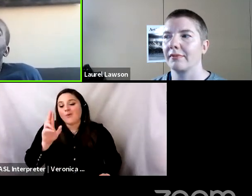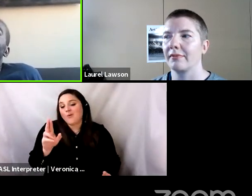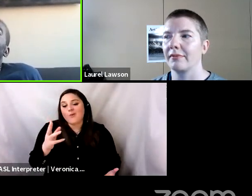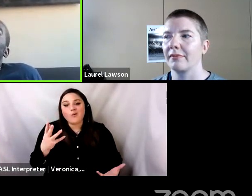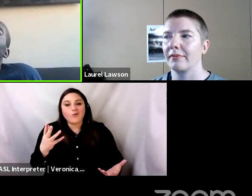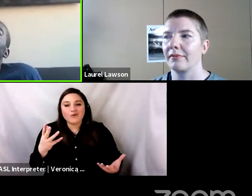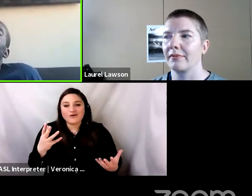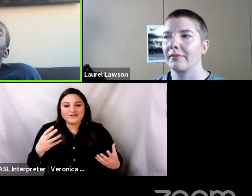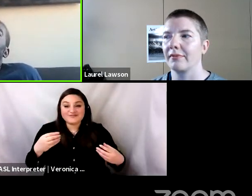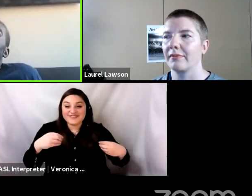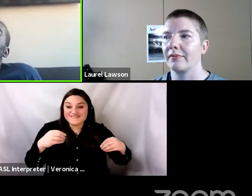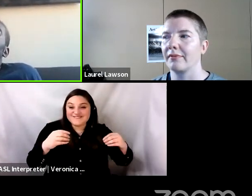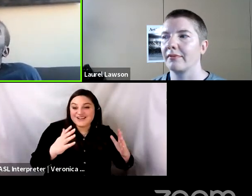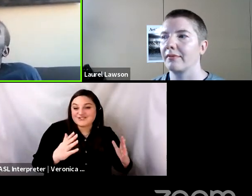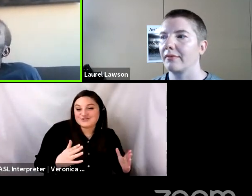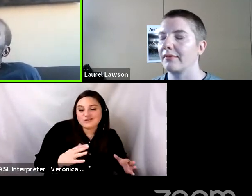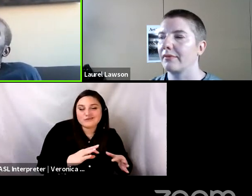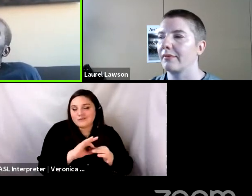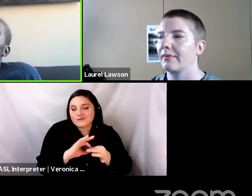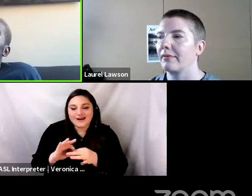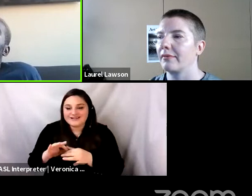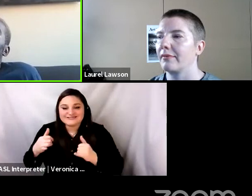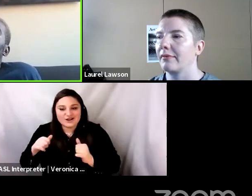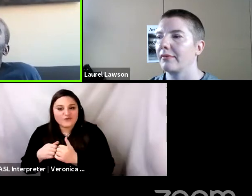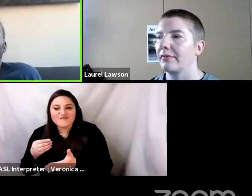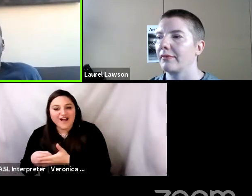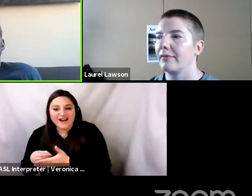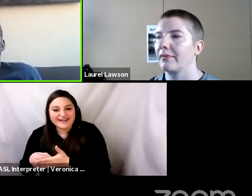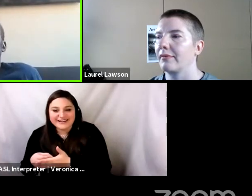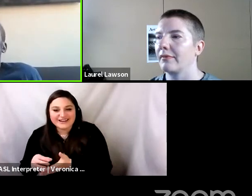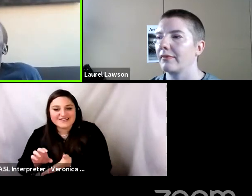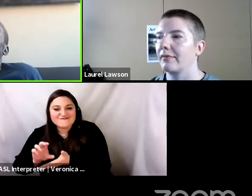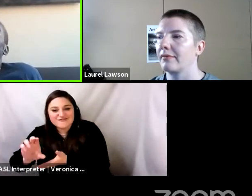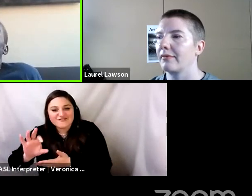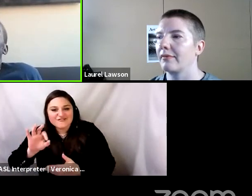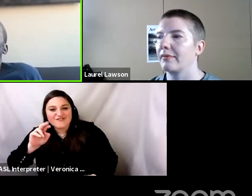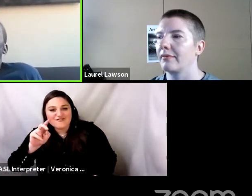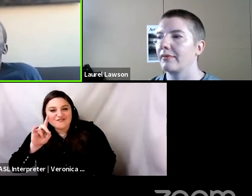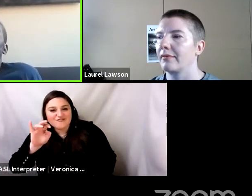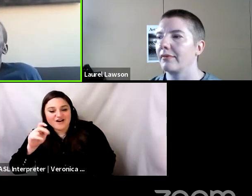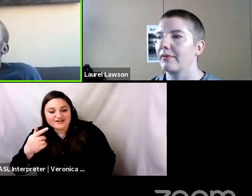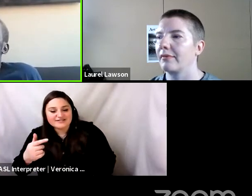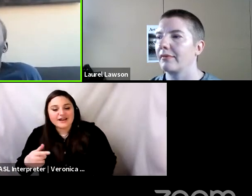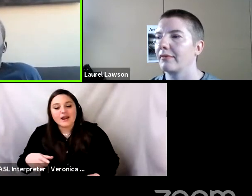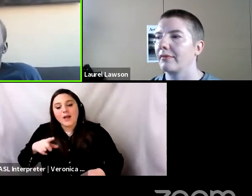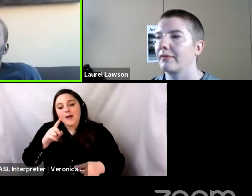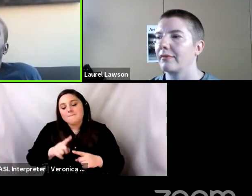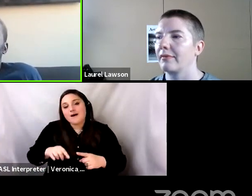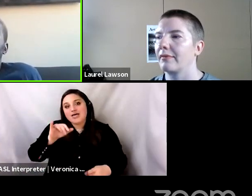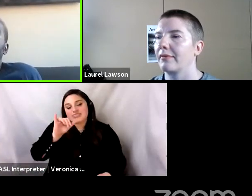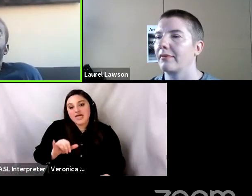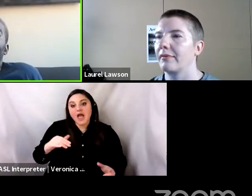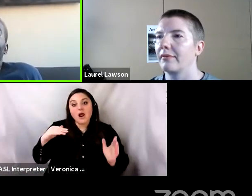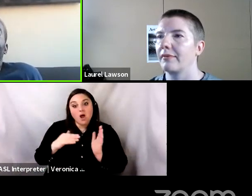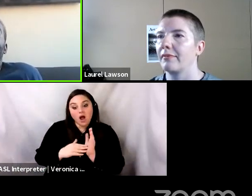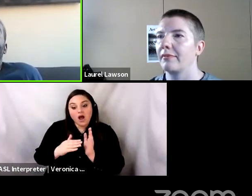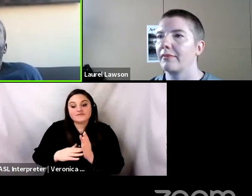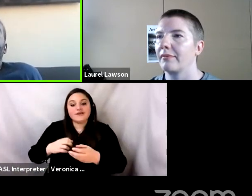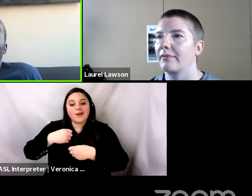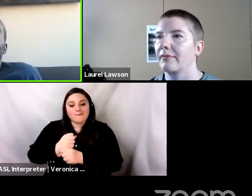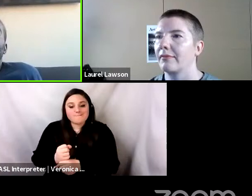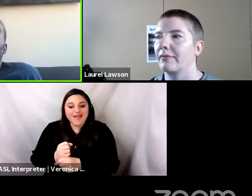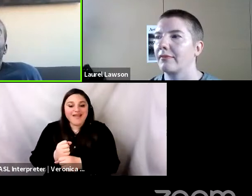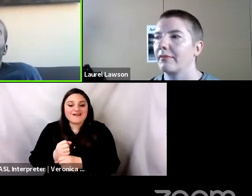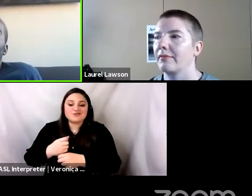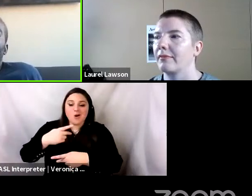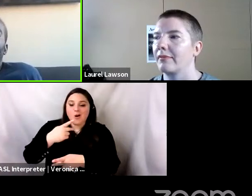the silo and kind of makes us predatory or proprietary, really, when